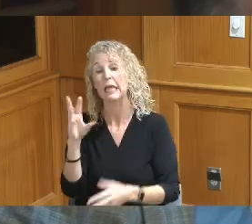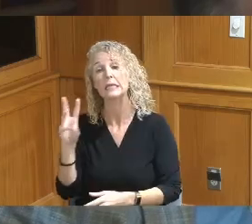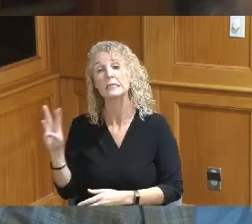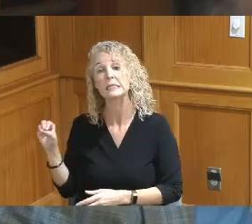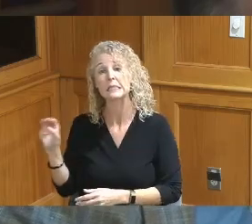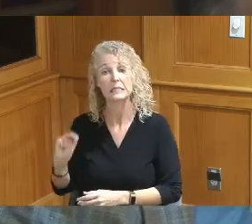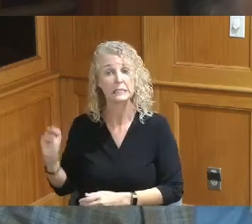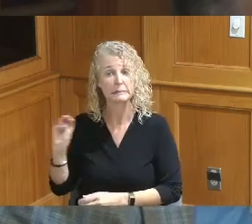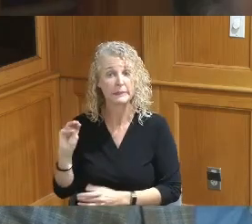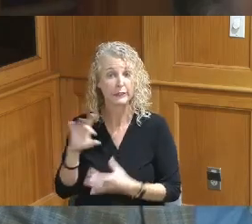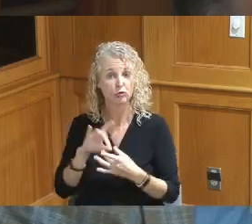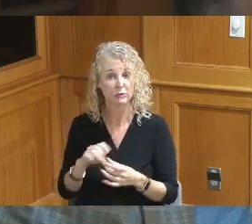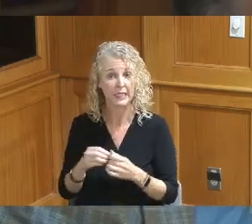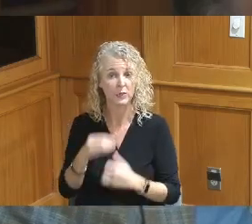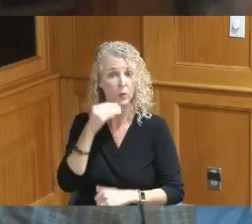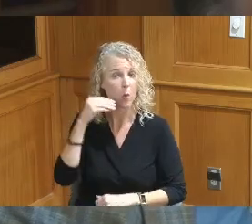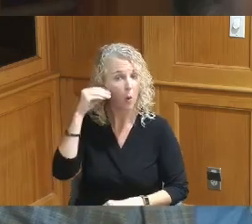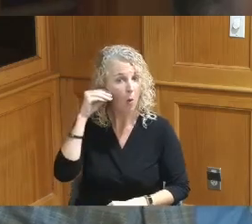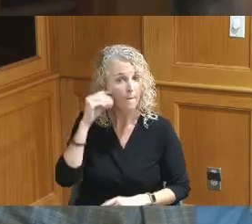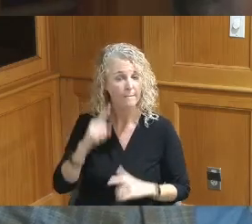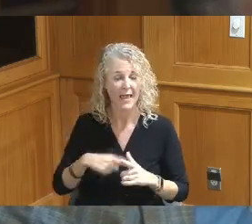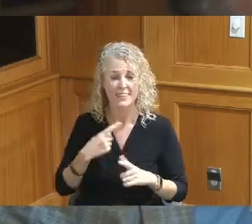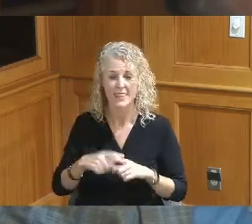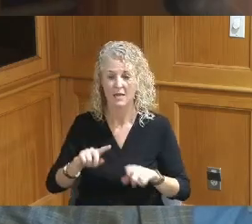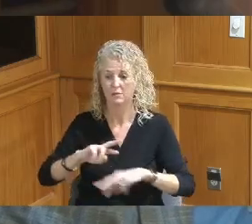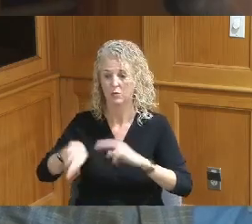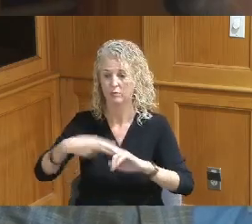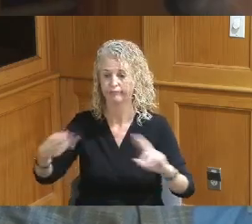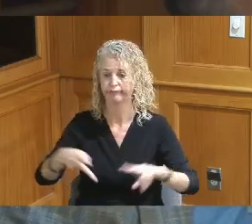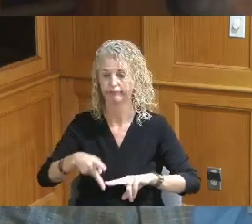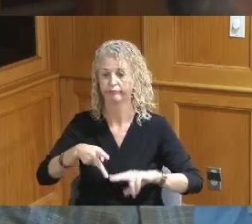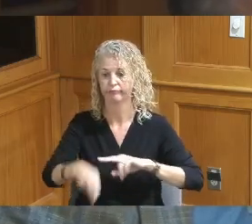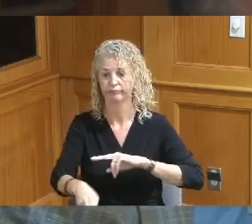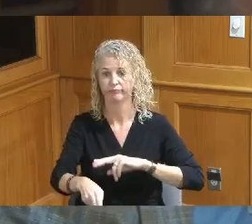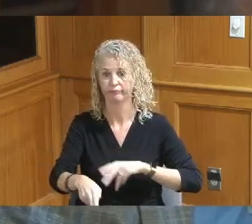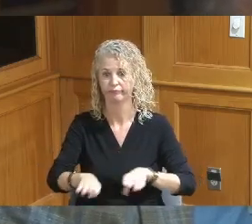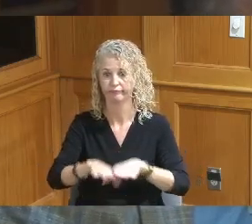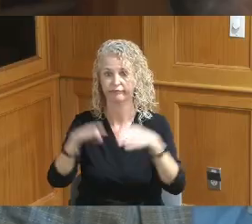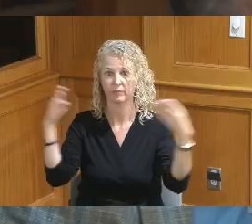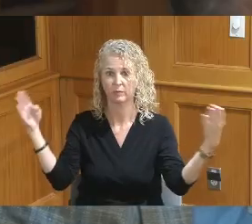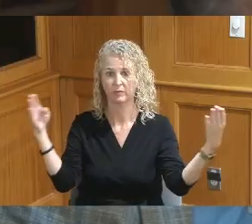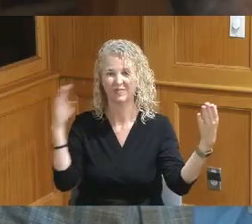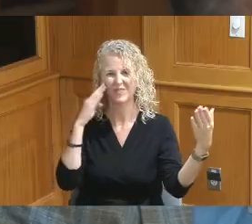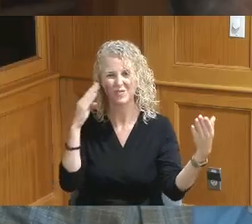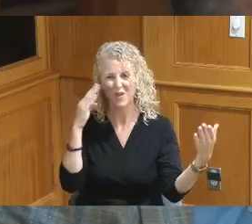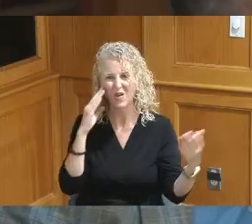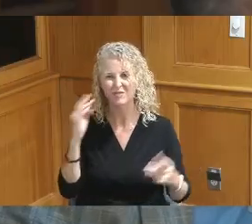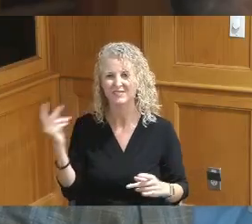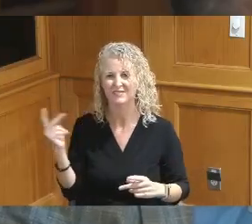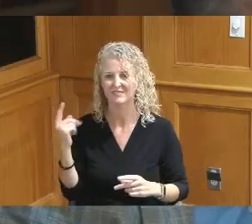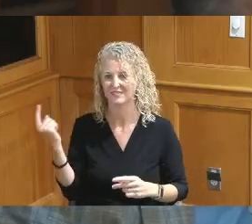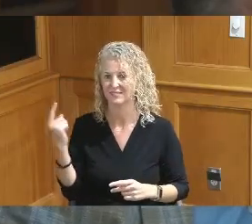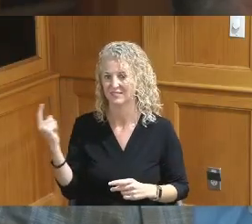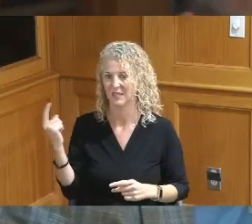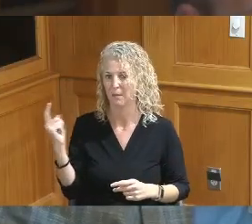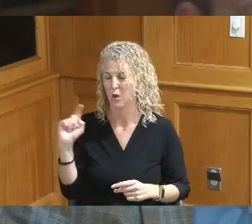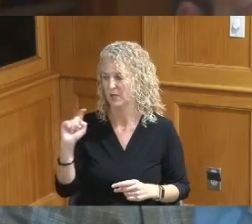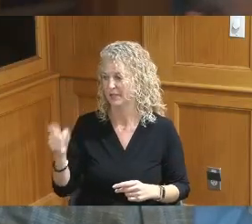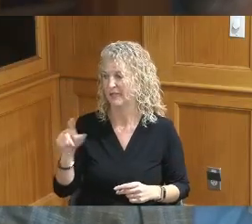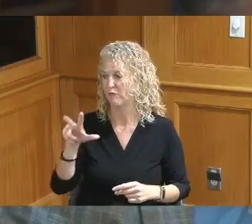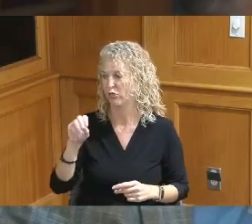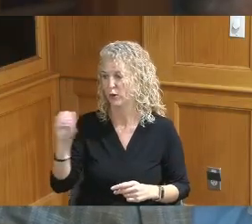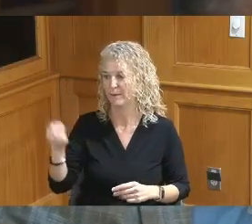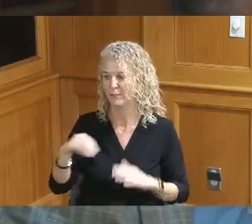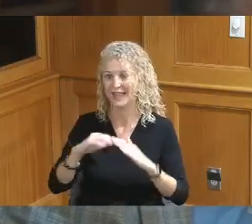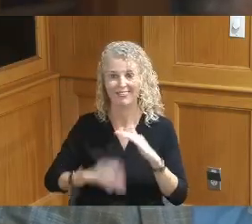60 million or whatever, and then we go to a ribbon cutting and we each get 1 pair of scissors. And somebody who put in